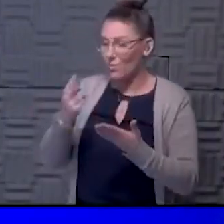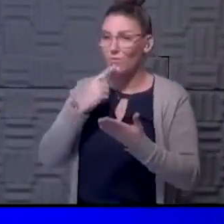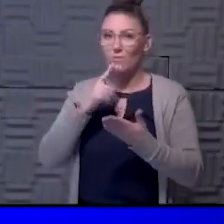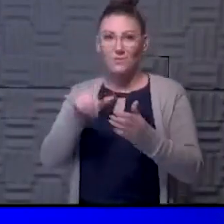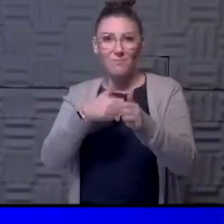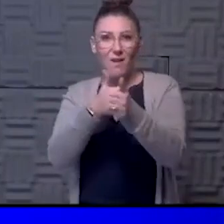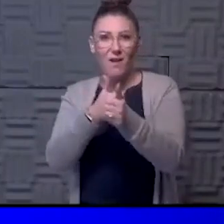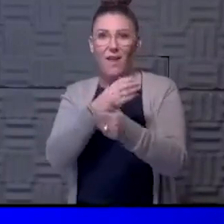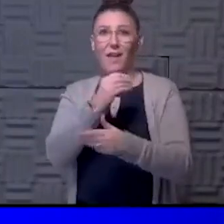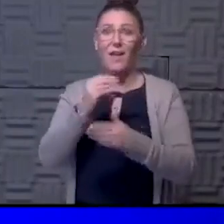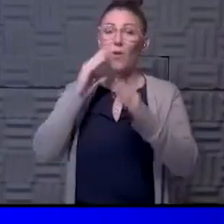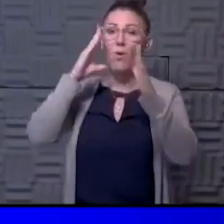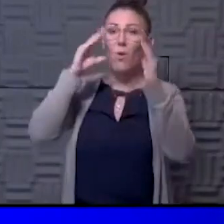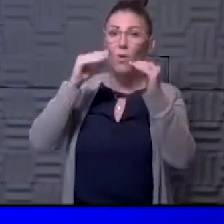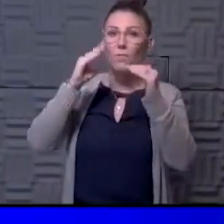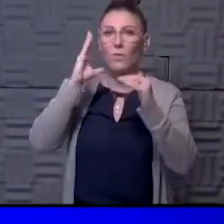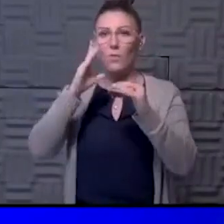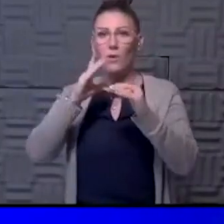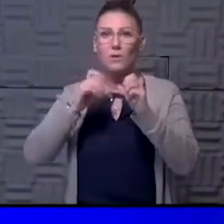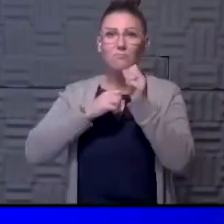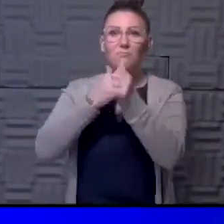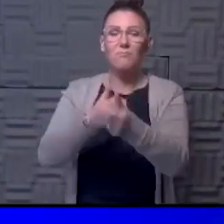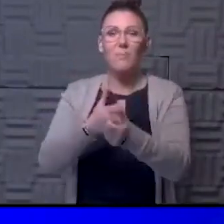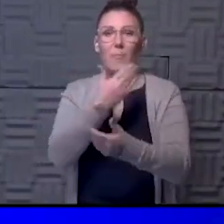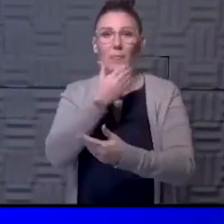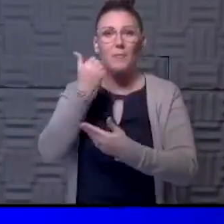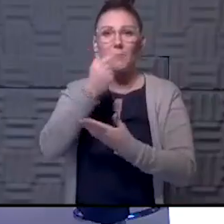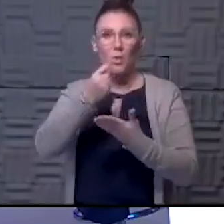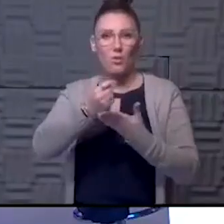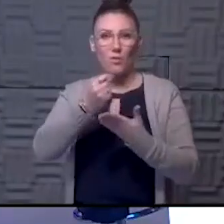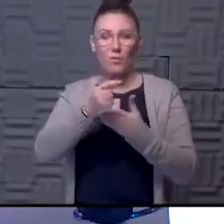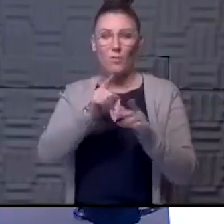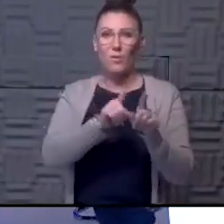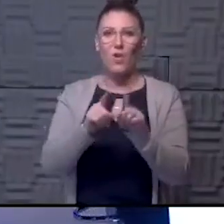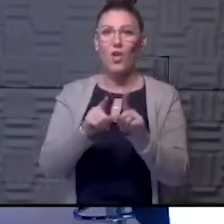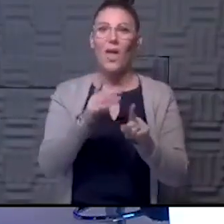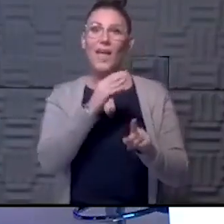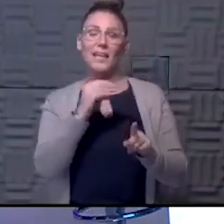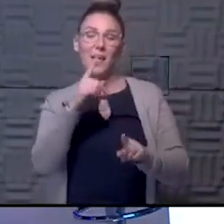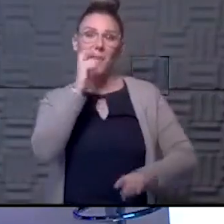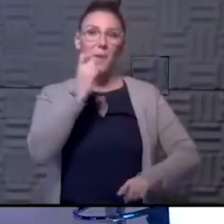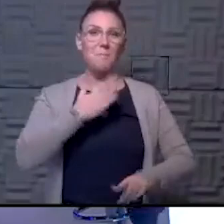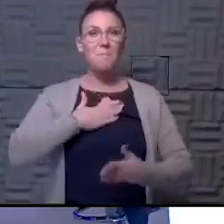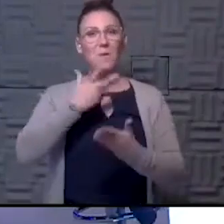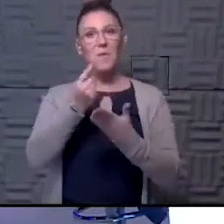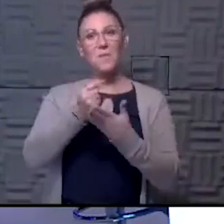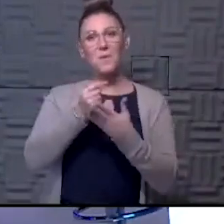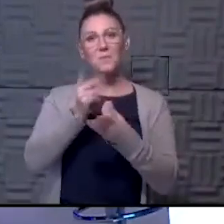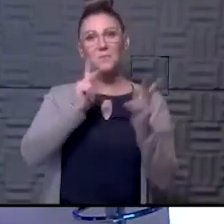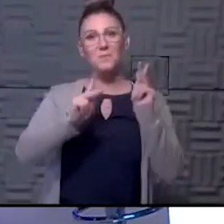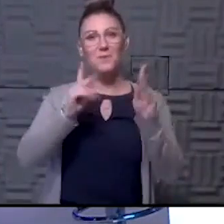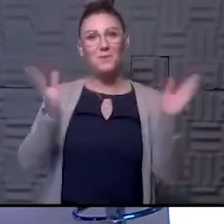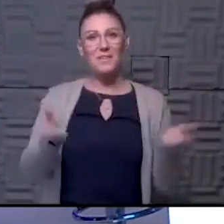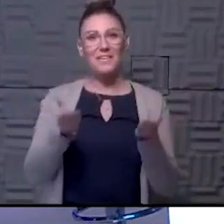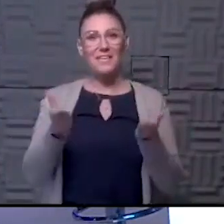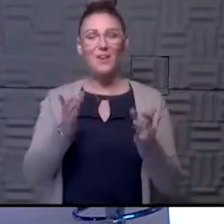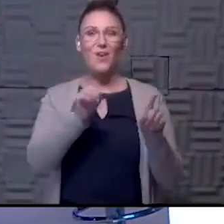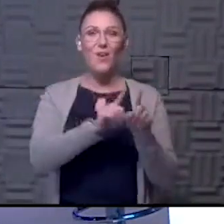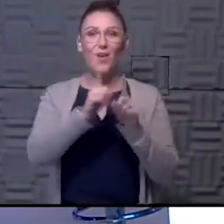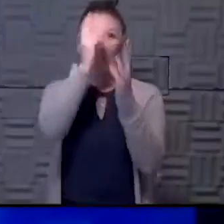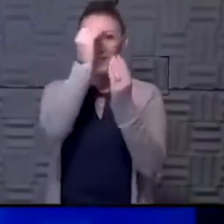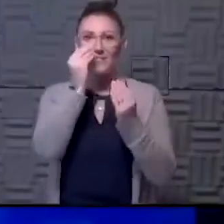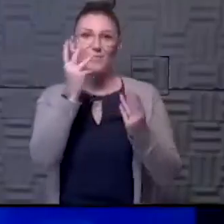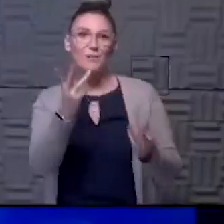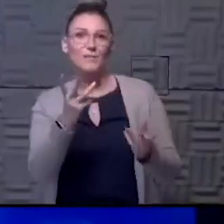and hopefully we will continue to get better therapeutics as well. And since I've got my therapeutic guys here, also some data coming out